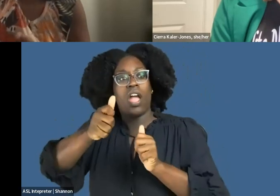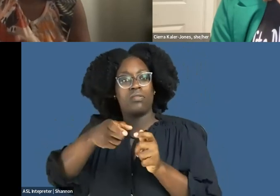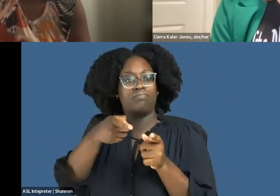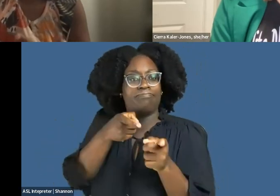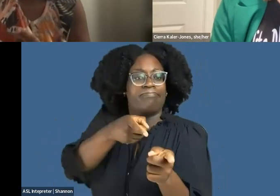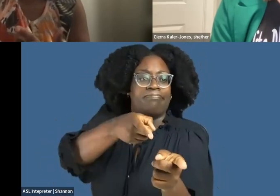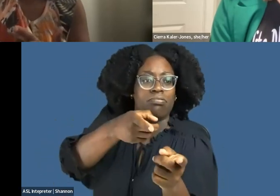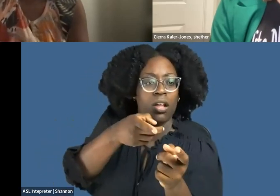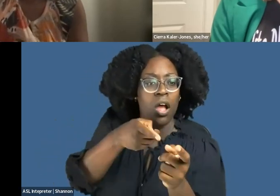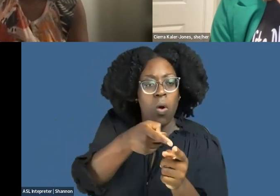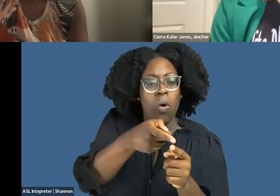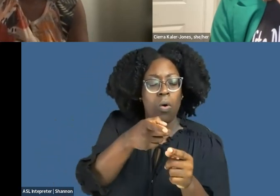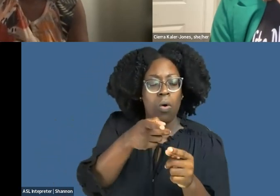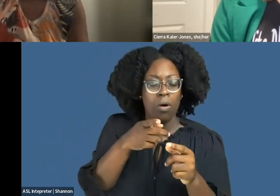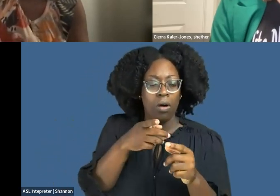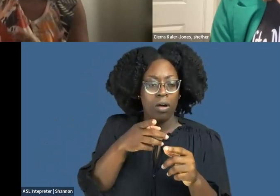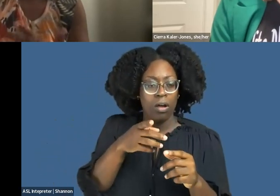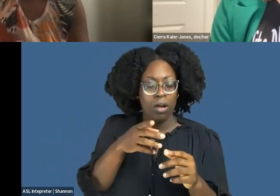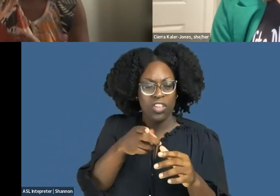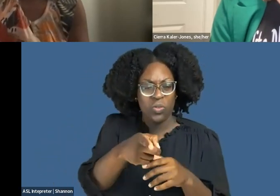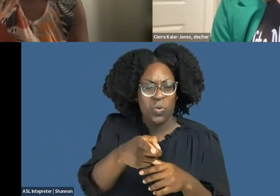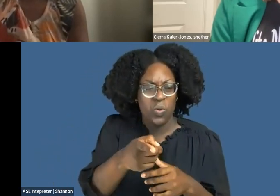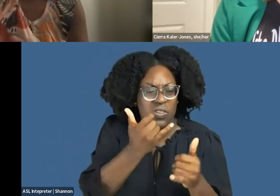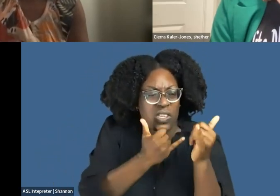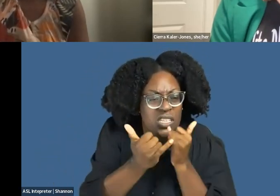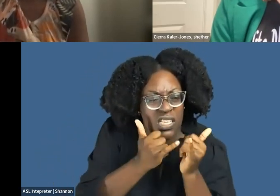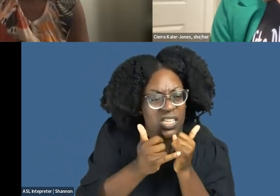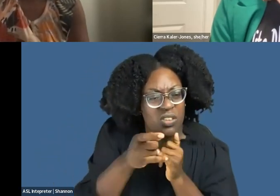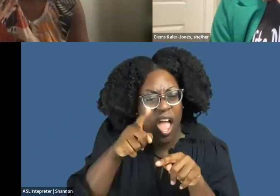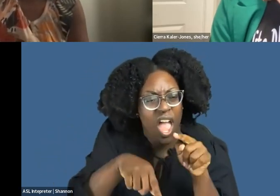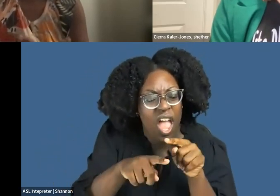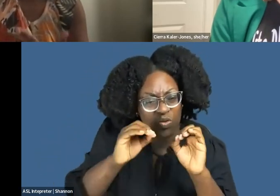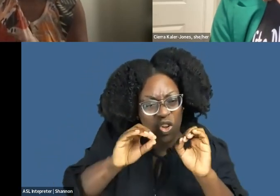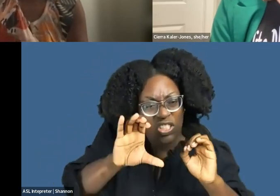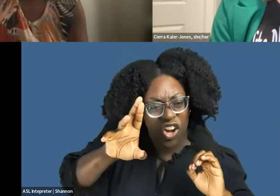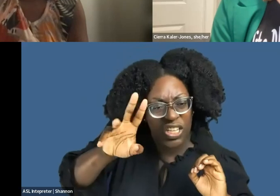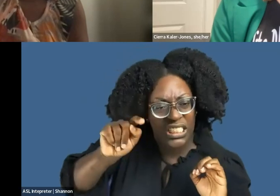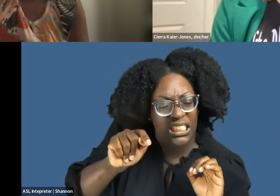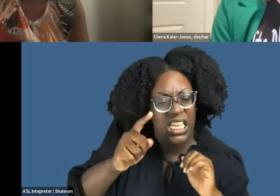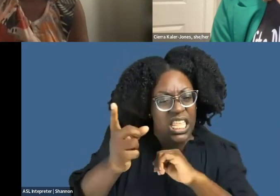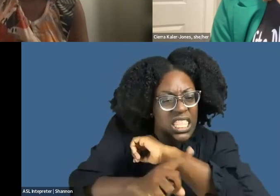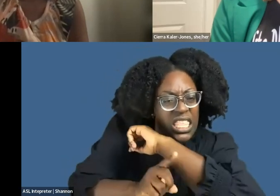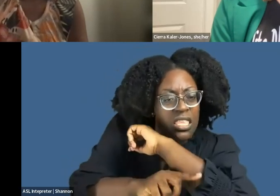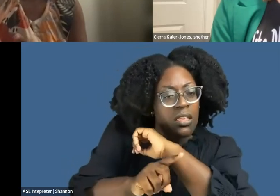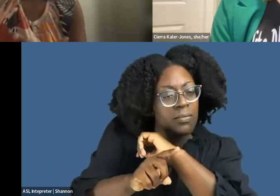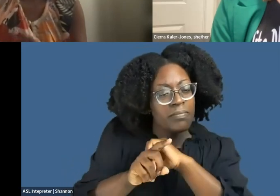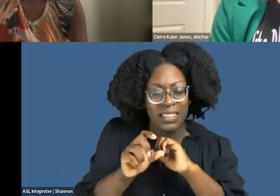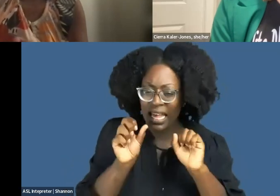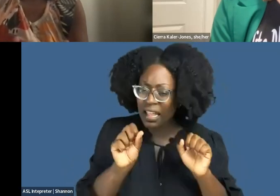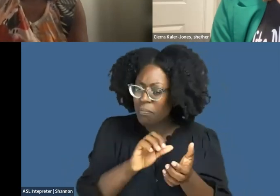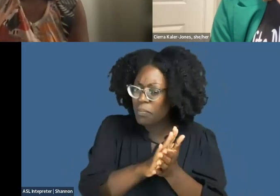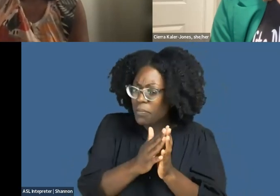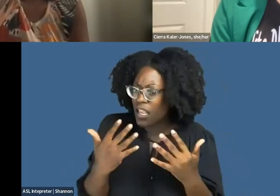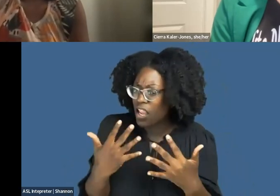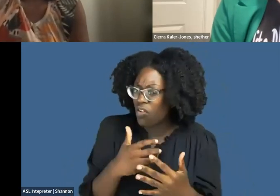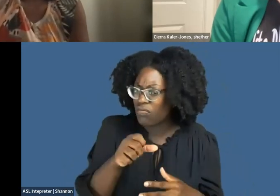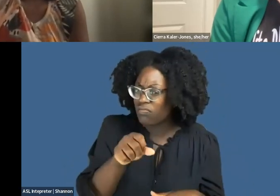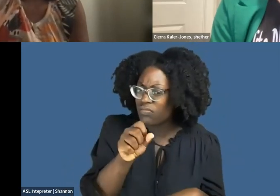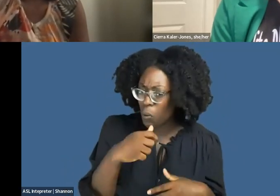to minimize people's experiences, even while saying that I don't think in the end, you know, it will be all